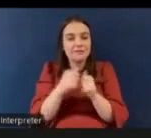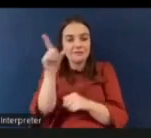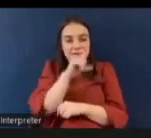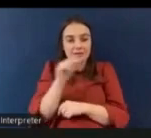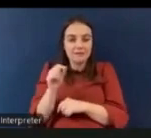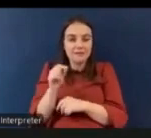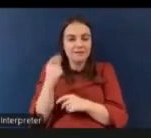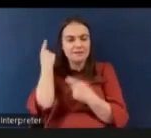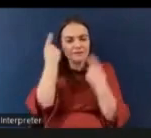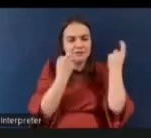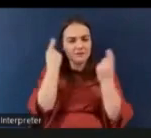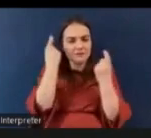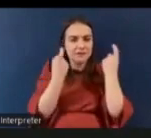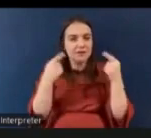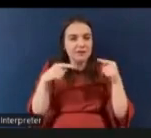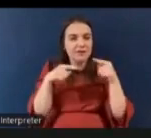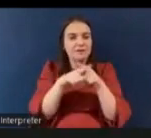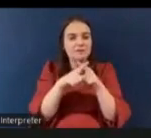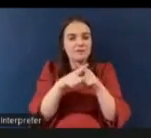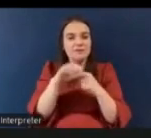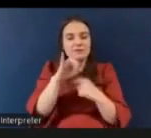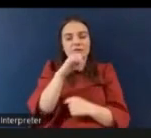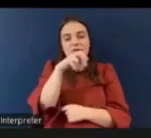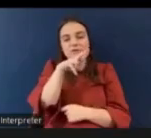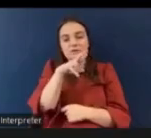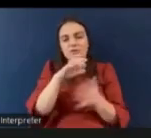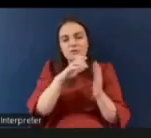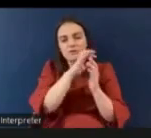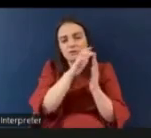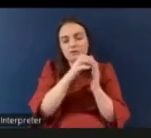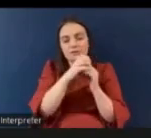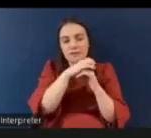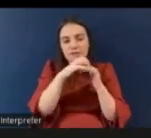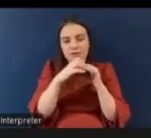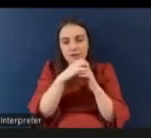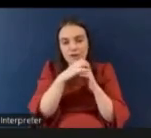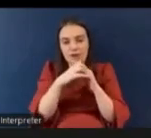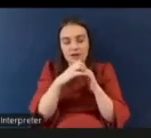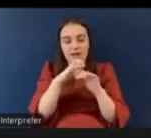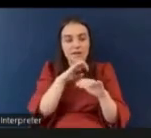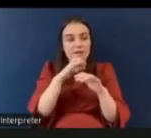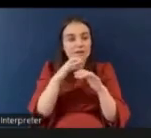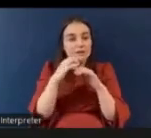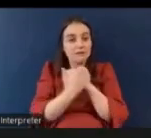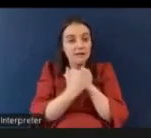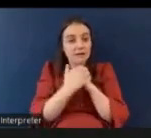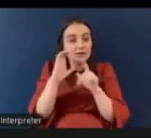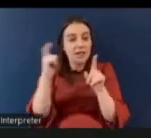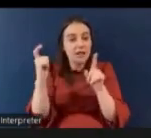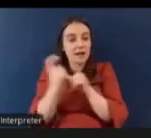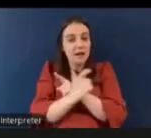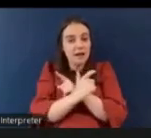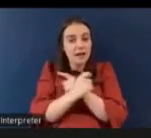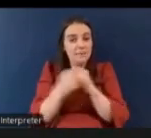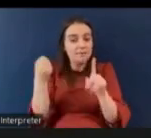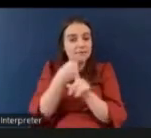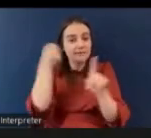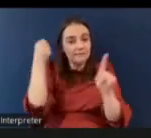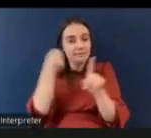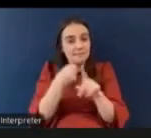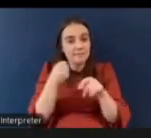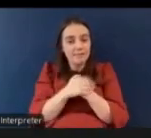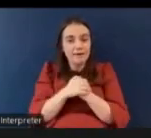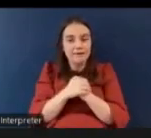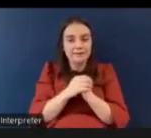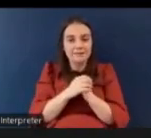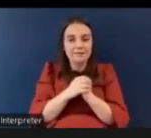Considering Intersectional Climate Impacts. And if you go to the next slide, then we can kind of talk about what this activity